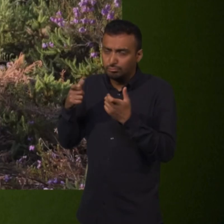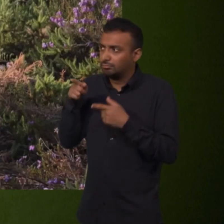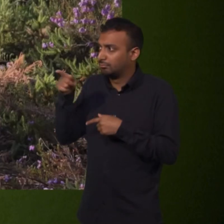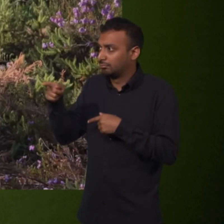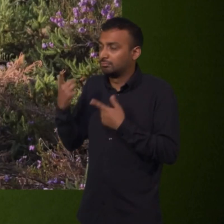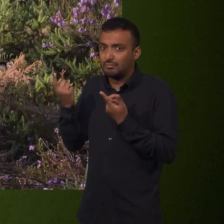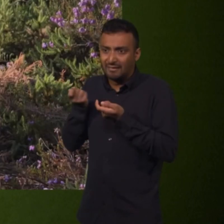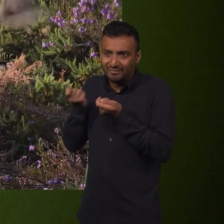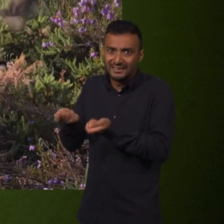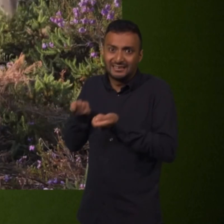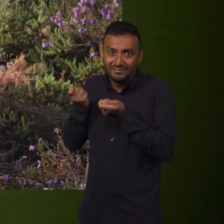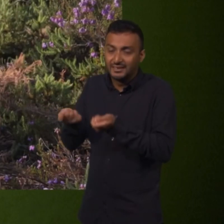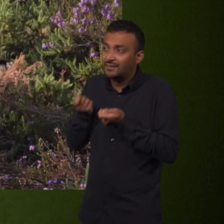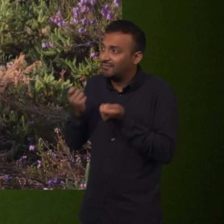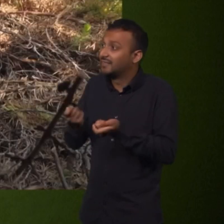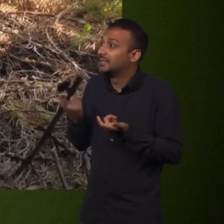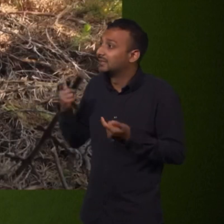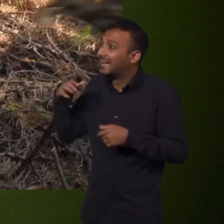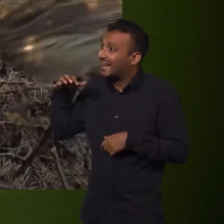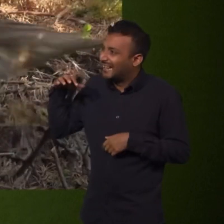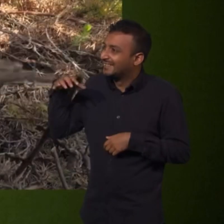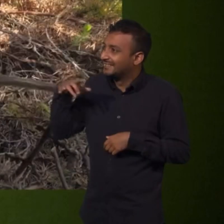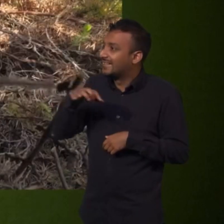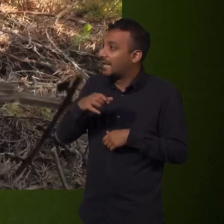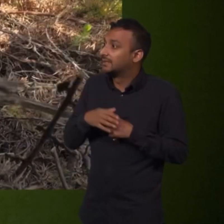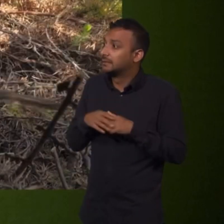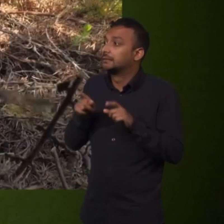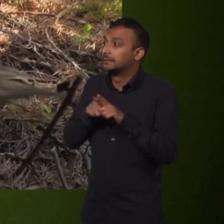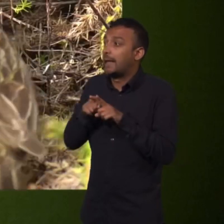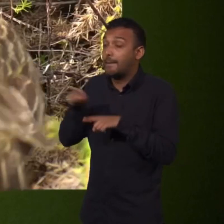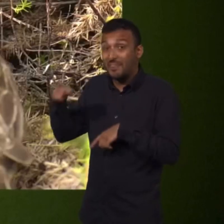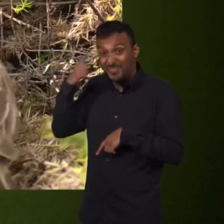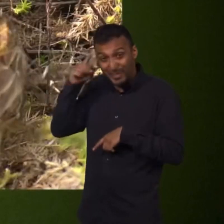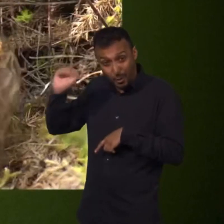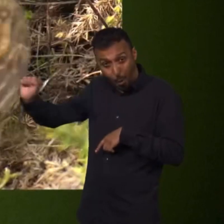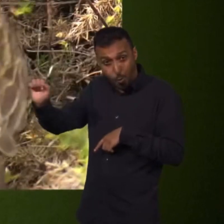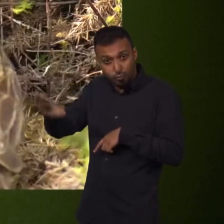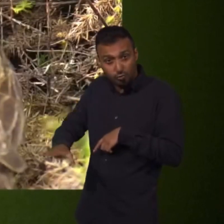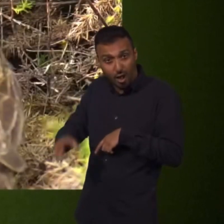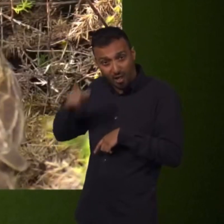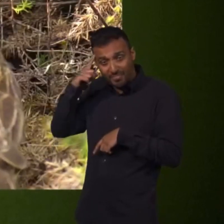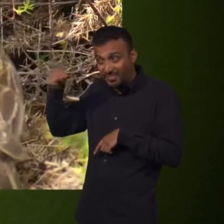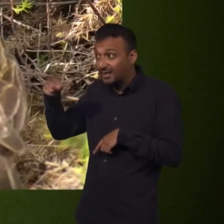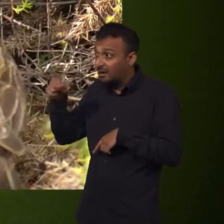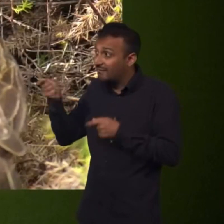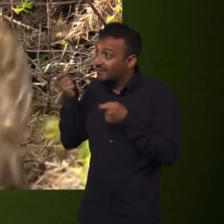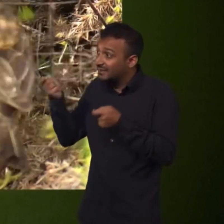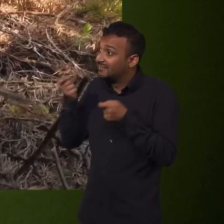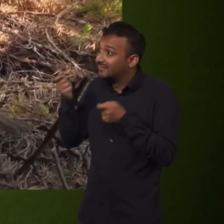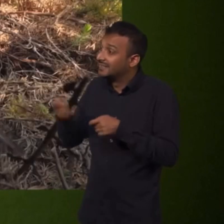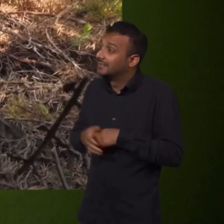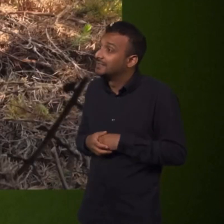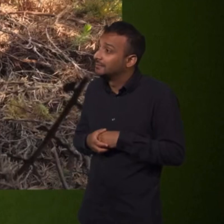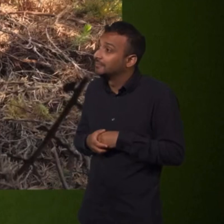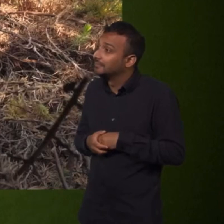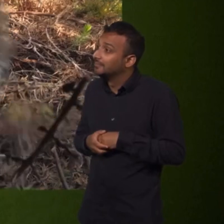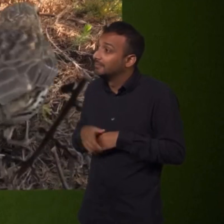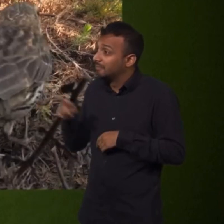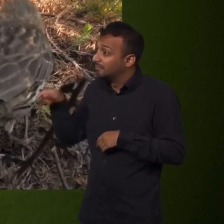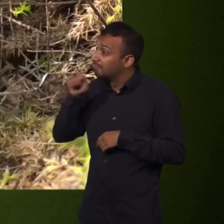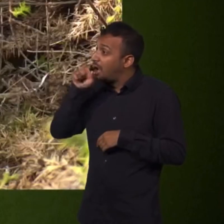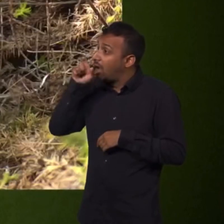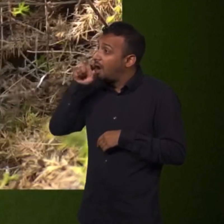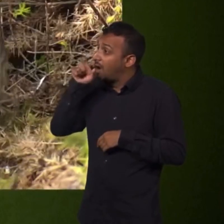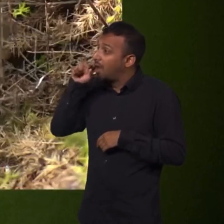needs, feeding it insects, of course, as they would feed their own young. Here you can see it begging, and then it, I mean, look at